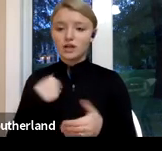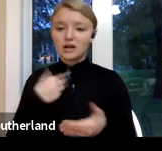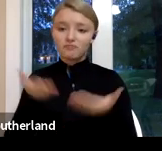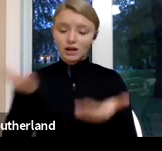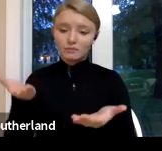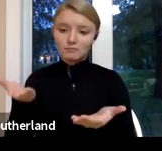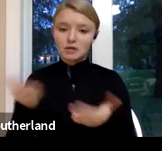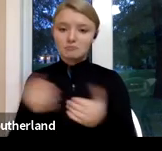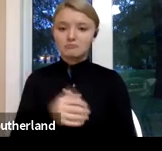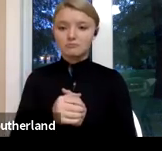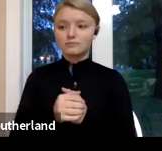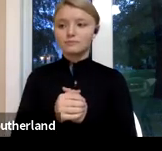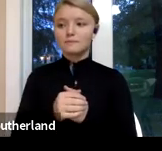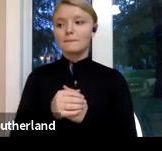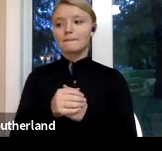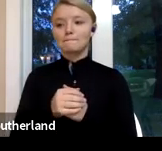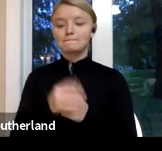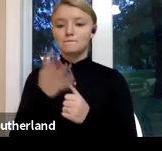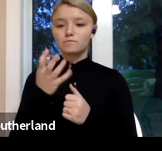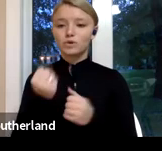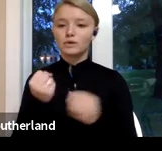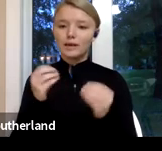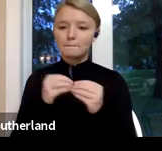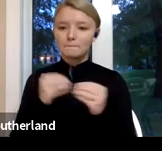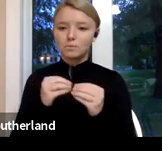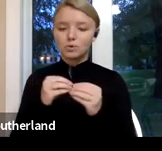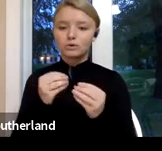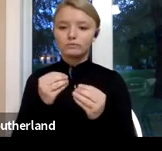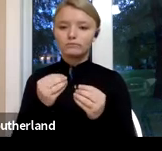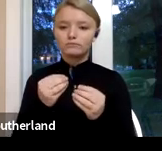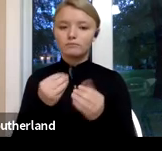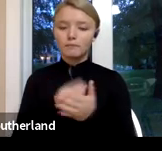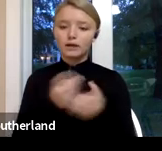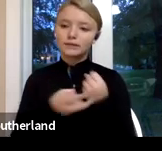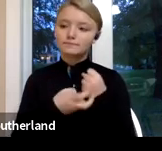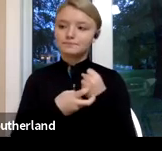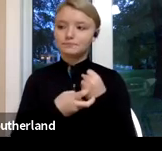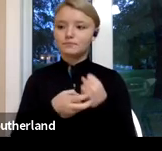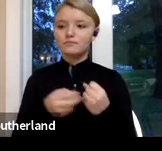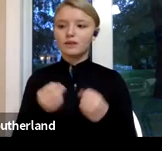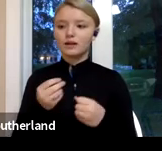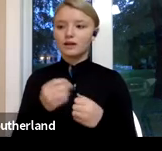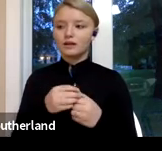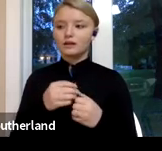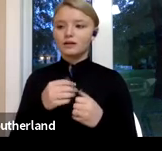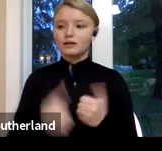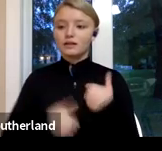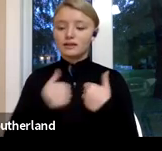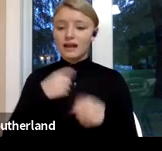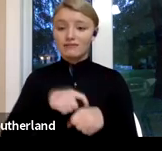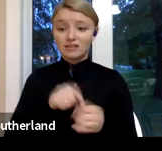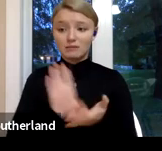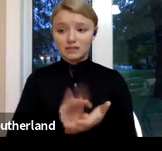And then, like I said, lifetime membership without a yearly membership fee. All you have to do